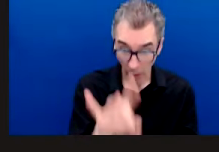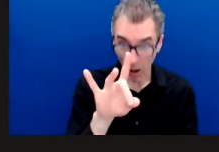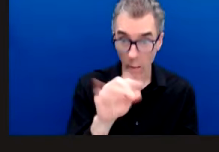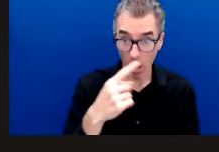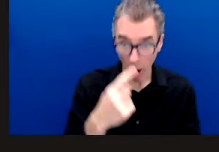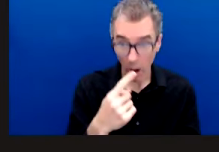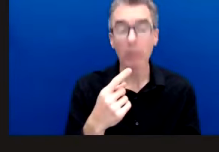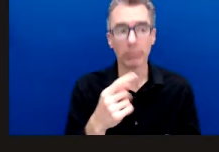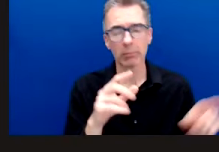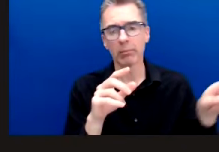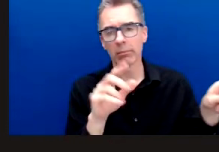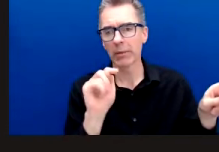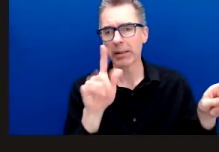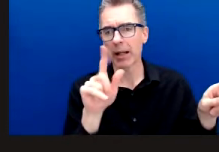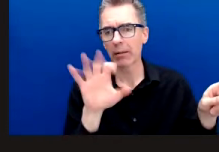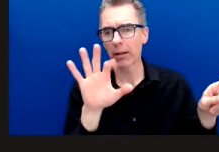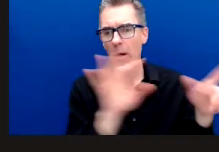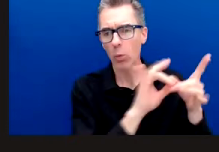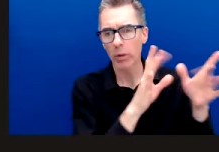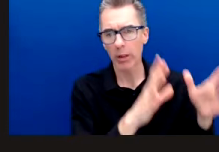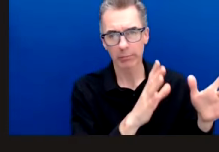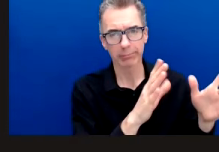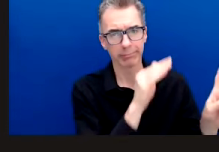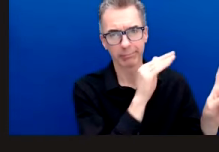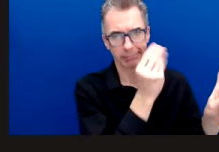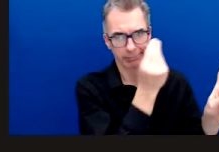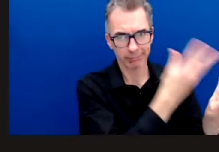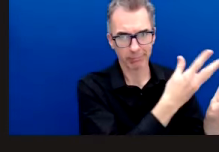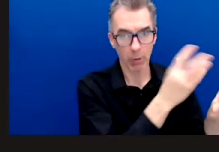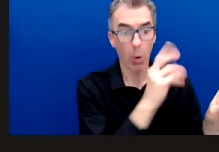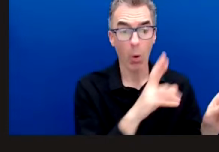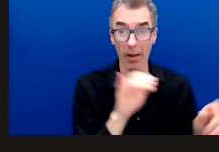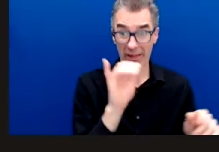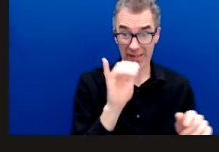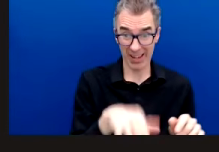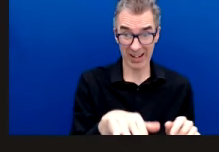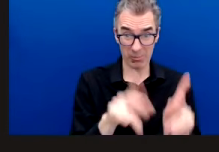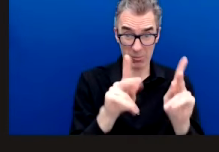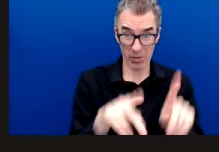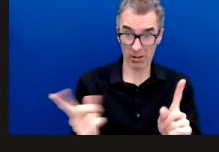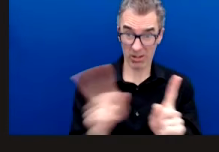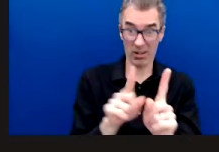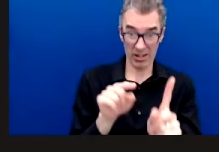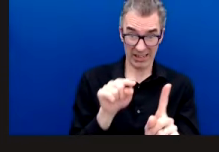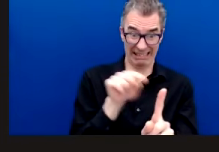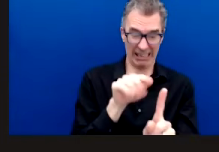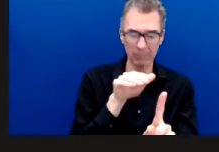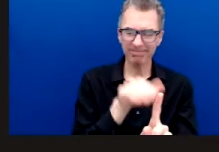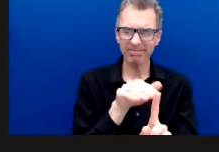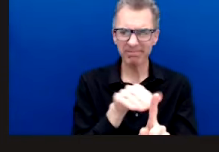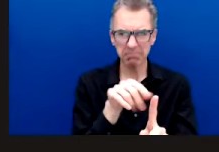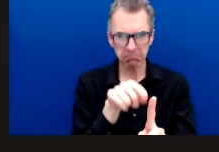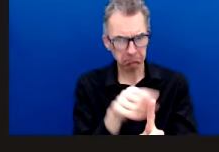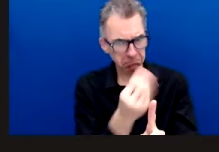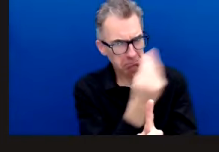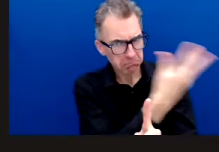coordinator, or encourage that person, right, if you're a bystander, encourage that person who's affected to report it to the Title